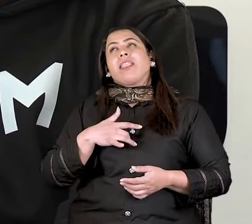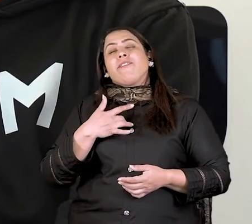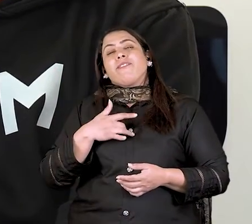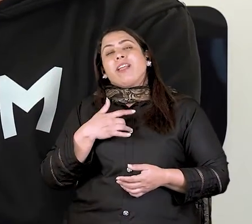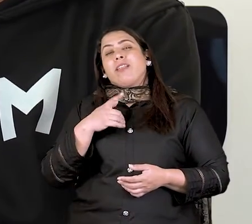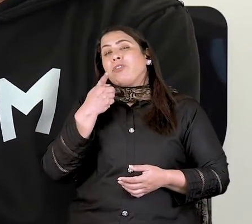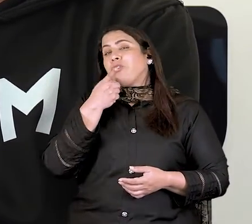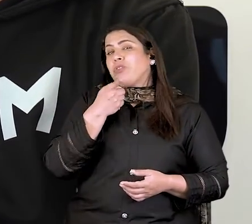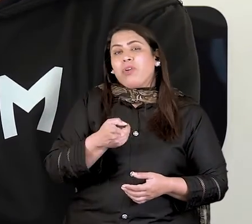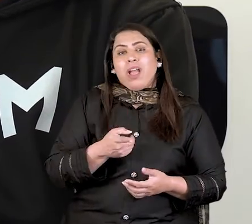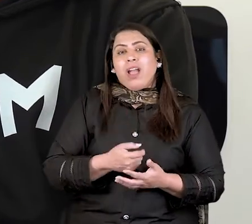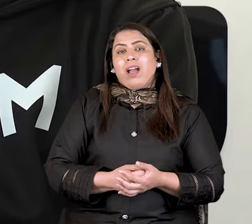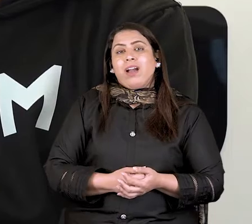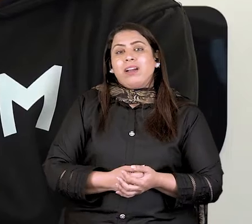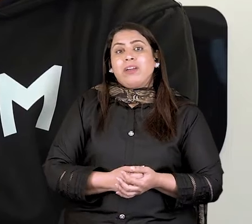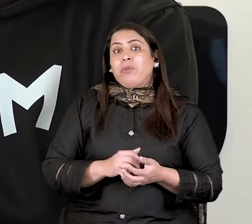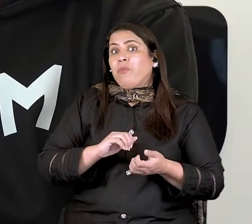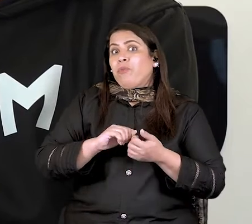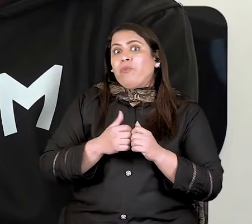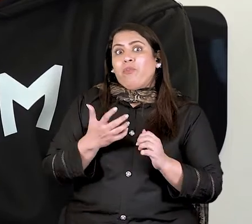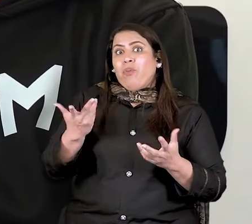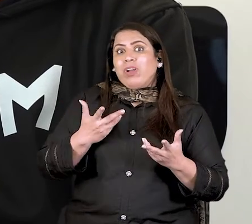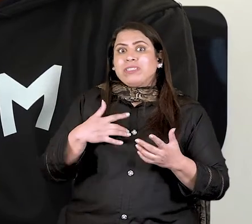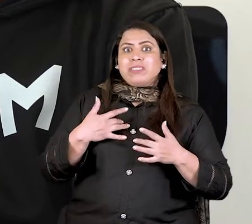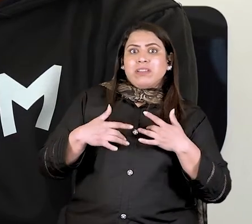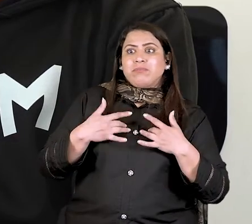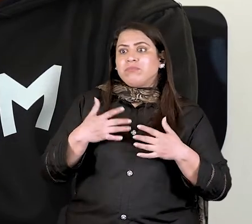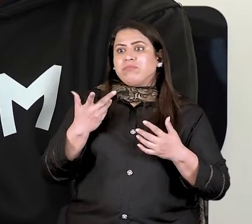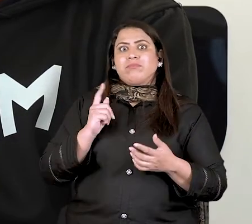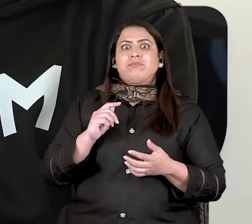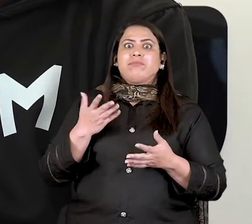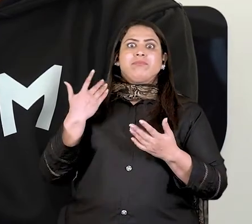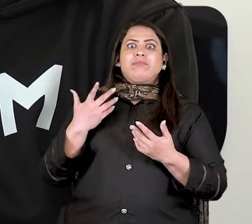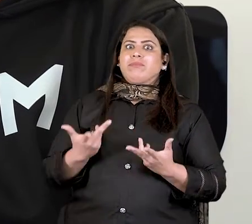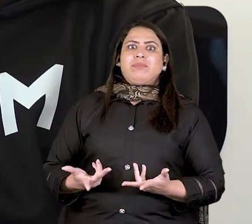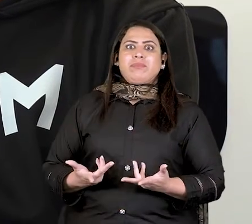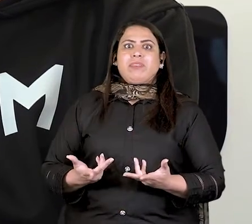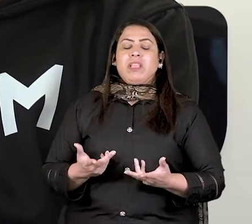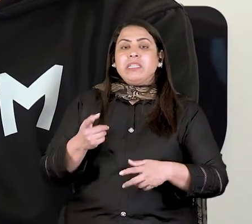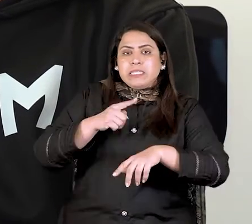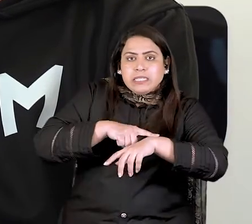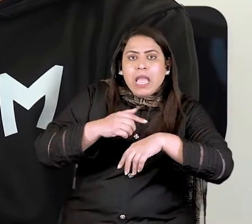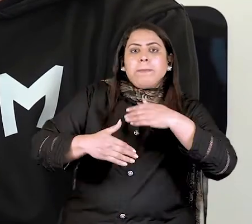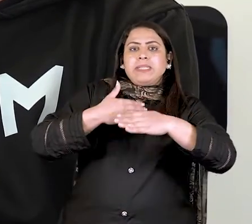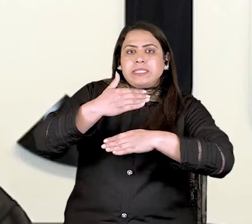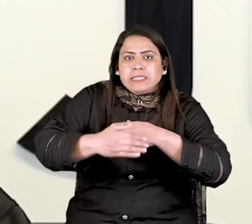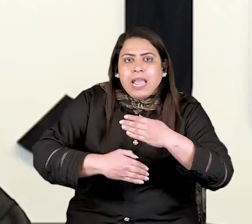gotten ourselves into? This gentleman walks in, he stands right over there on top of the stairs and he